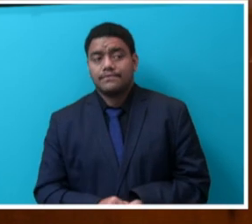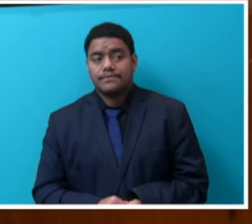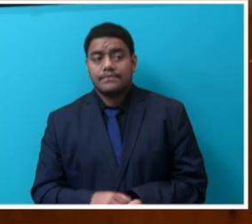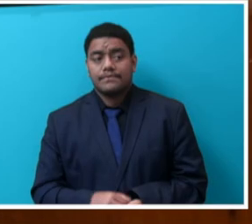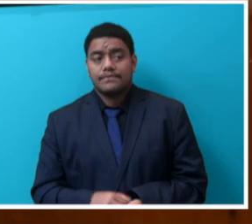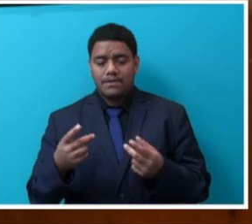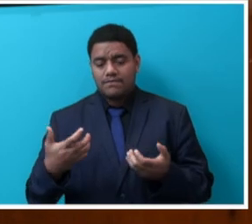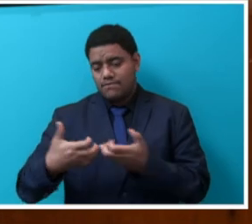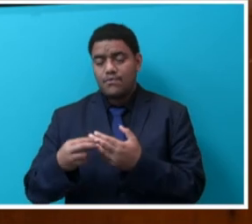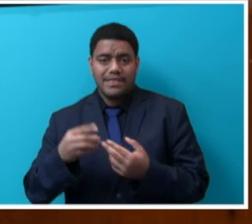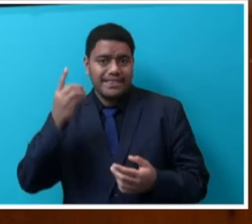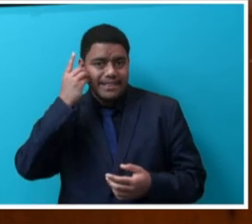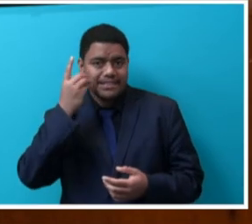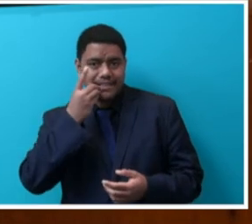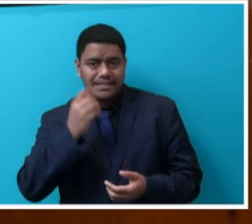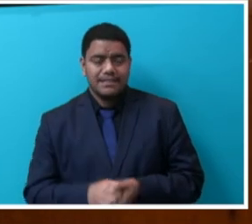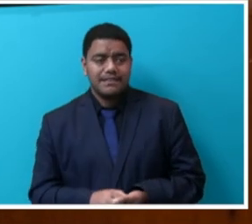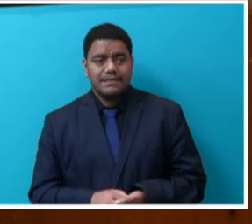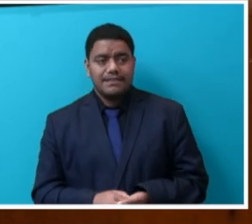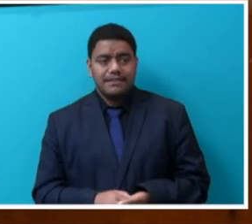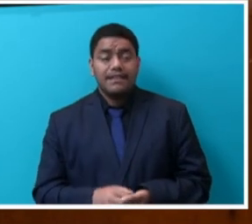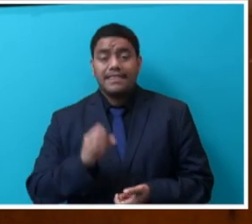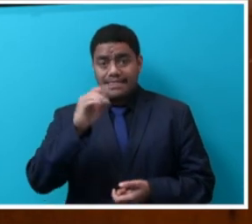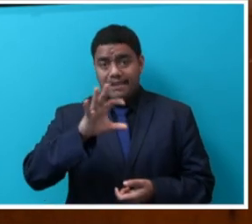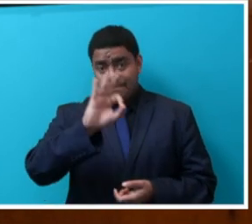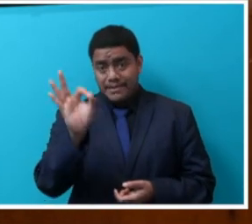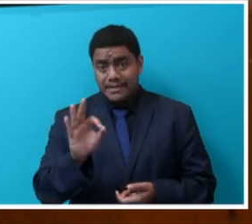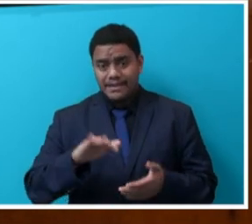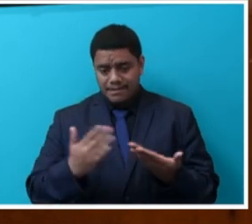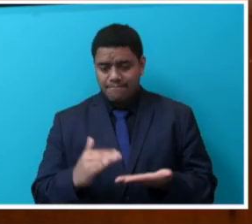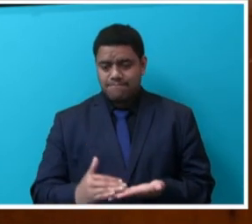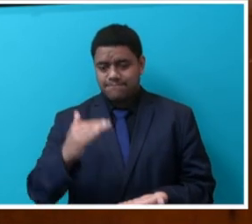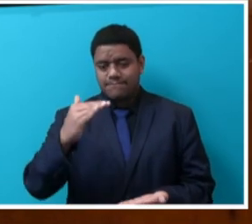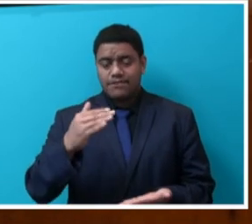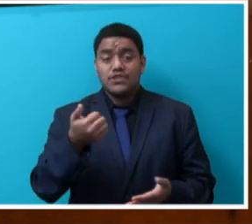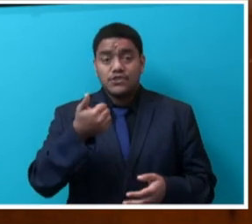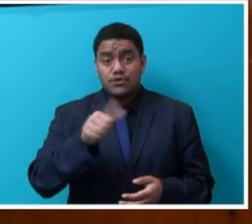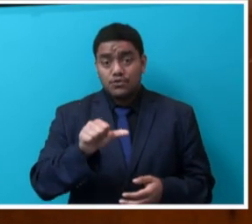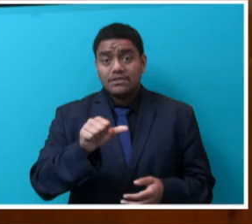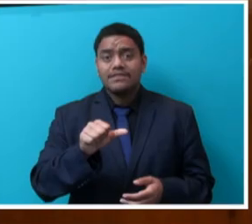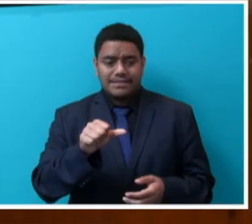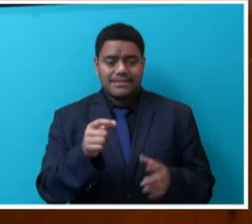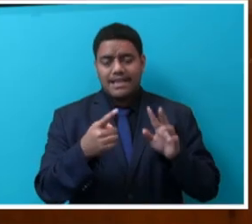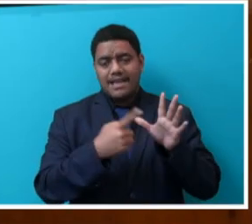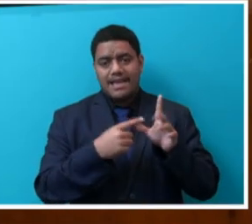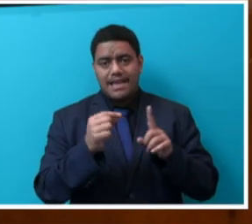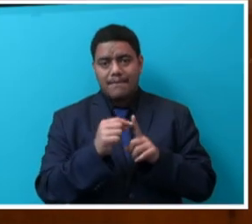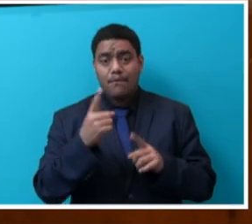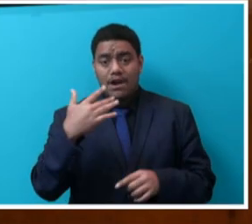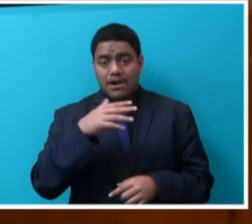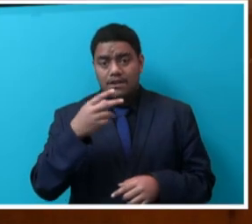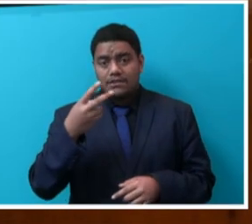Digicel. Already about 10% of top-ups are now conducted via the app, which has 120,000